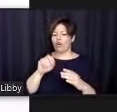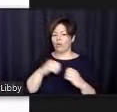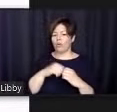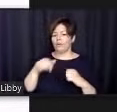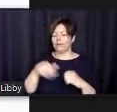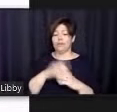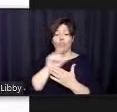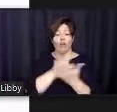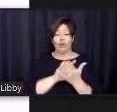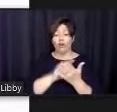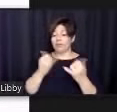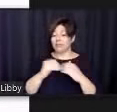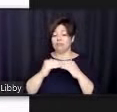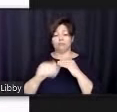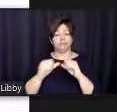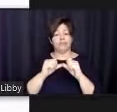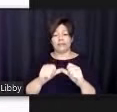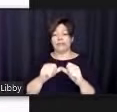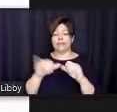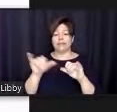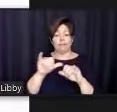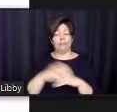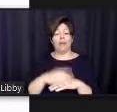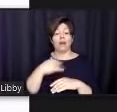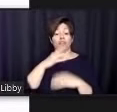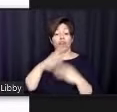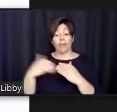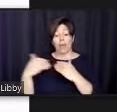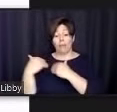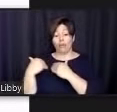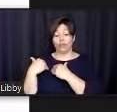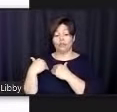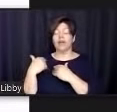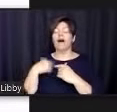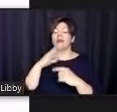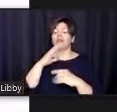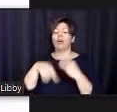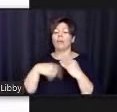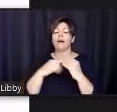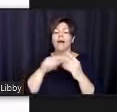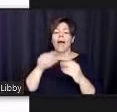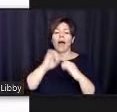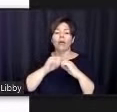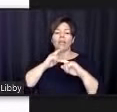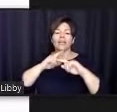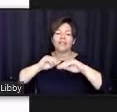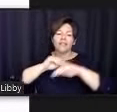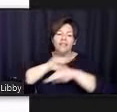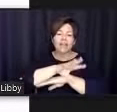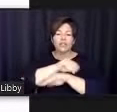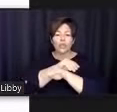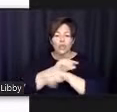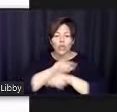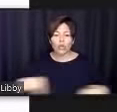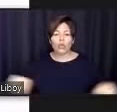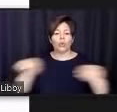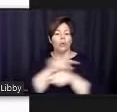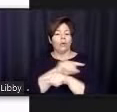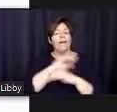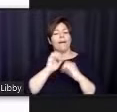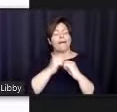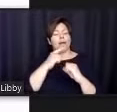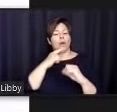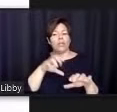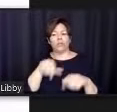not changed. So when I talk about the burdens, I'm talking about how this is going to affect not only you, but affect family members of mine and how we need to do